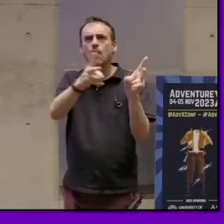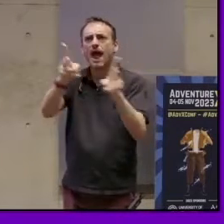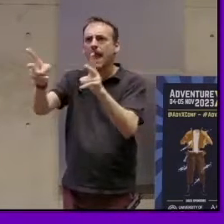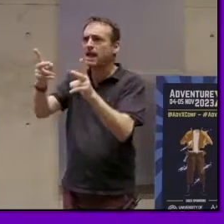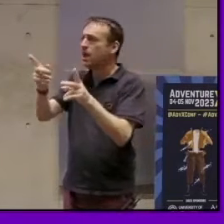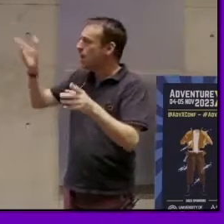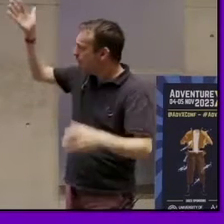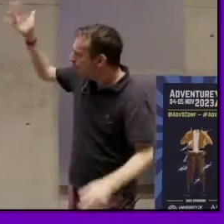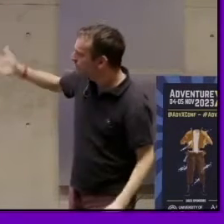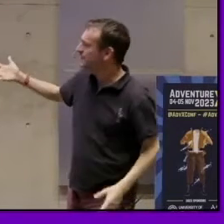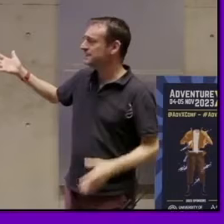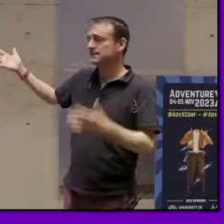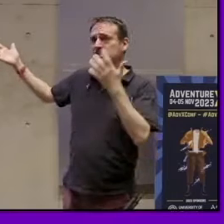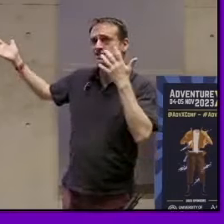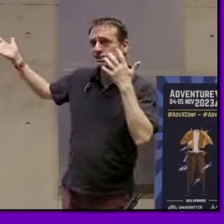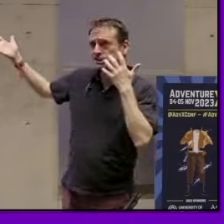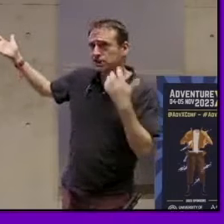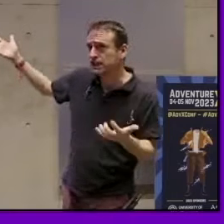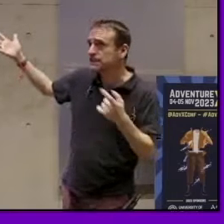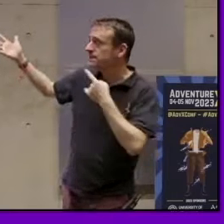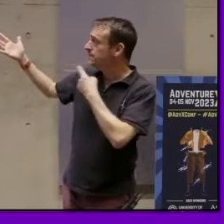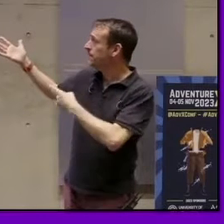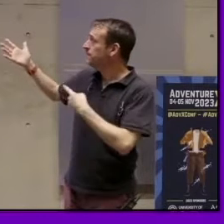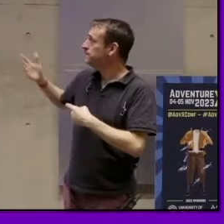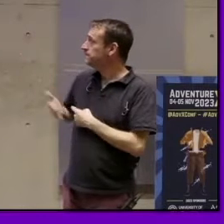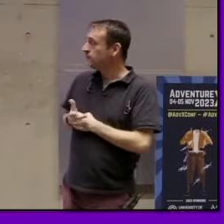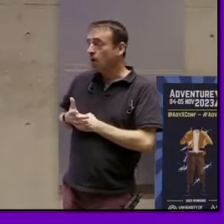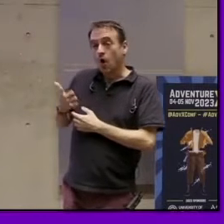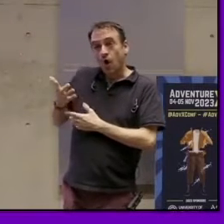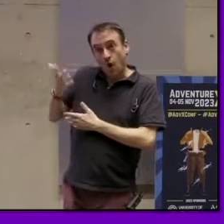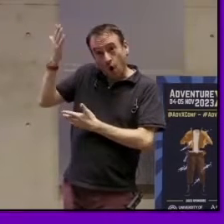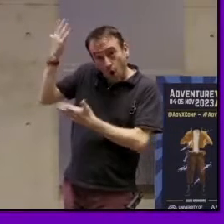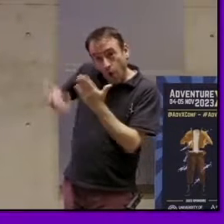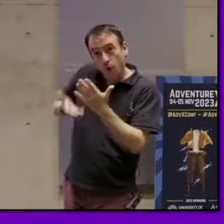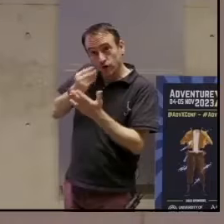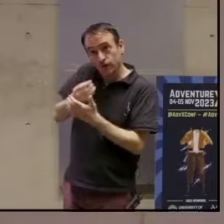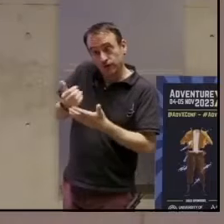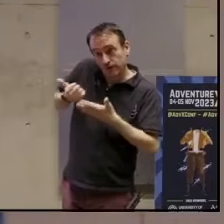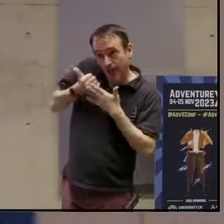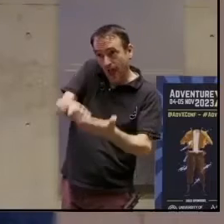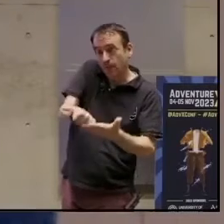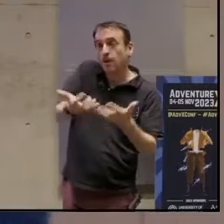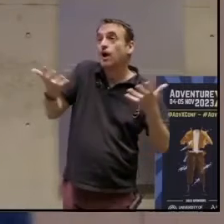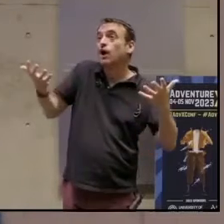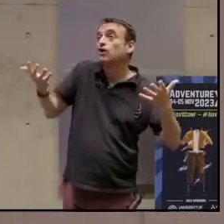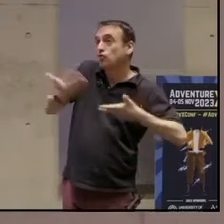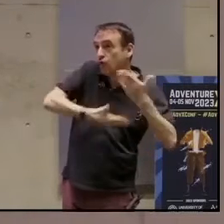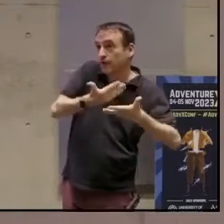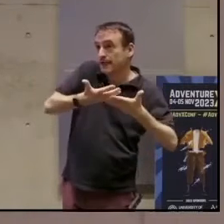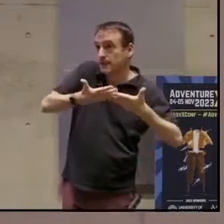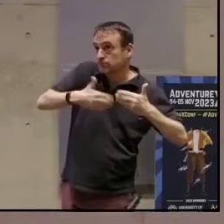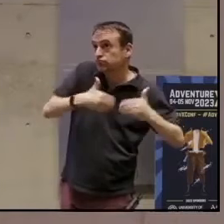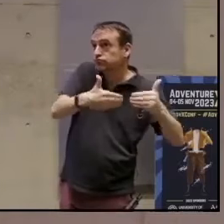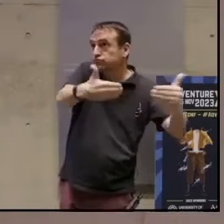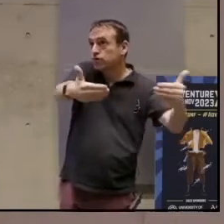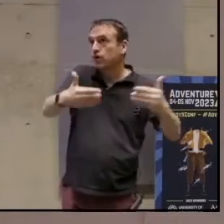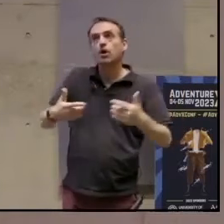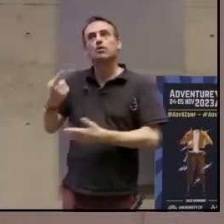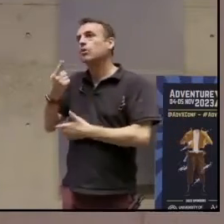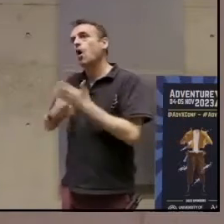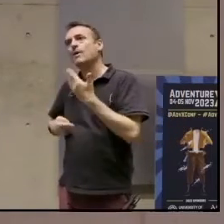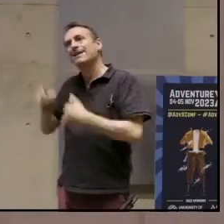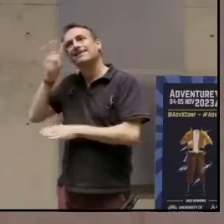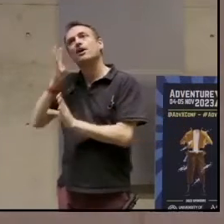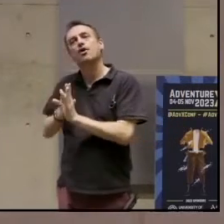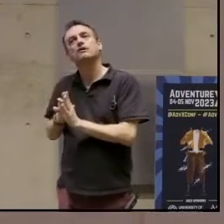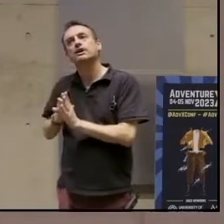shit. All of these things can drive your story outside of psychology and or conflict, okay? Take pictures.